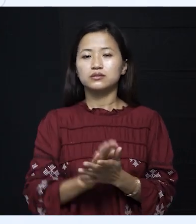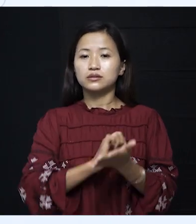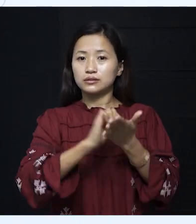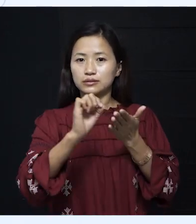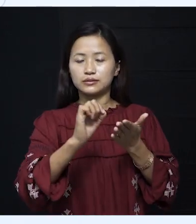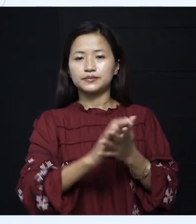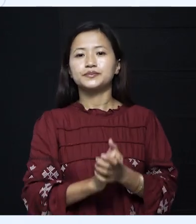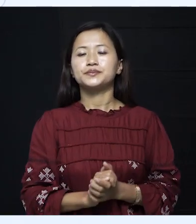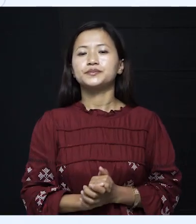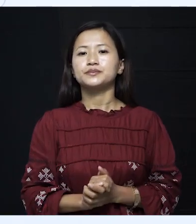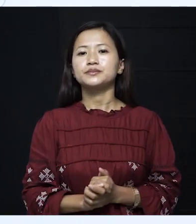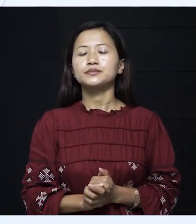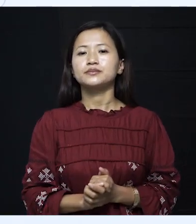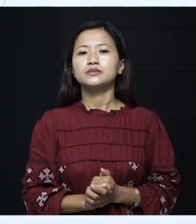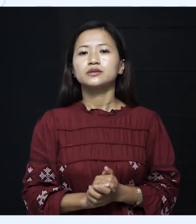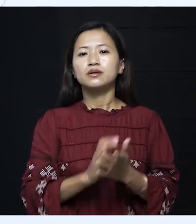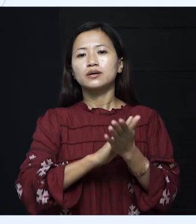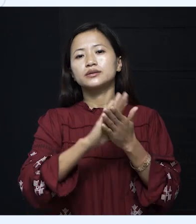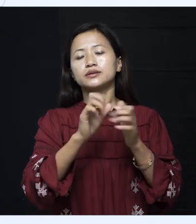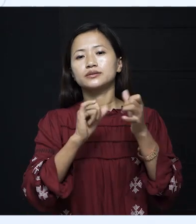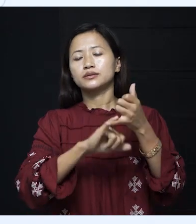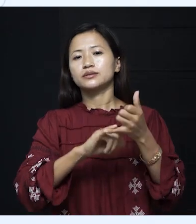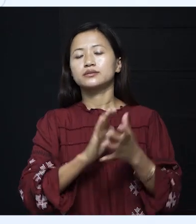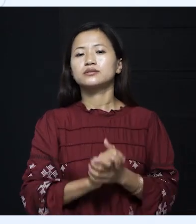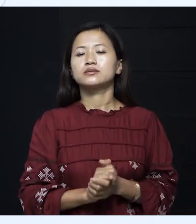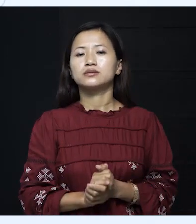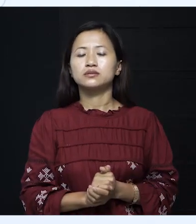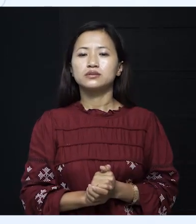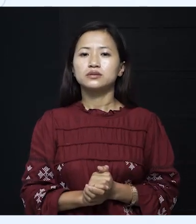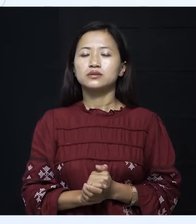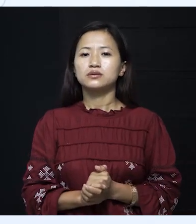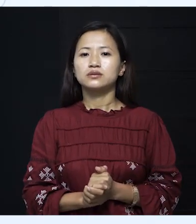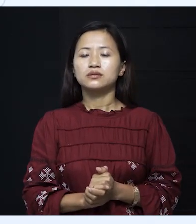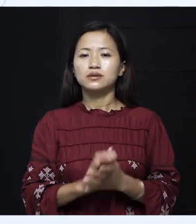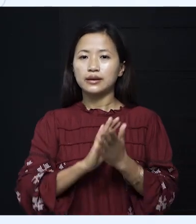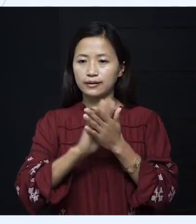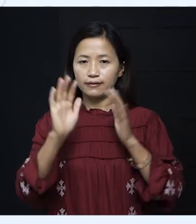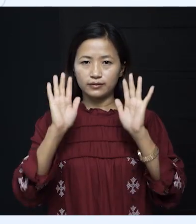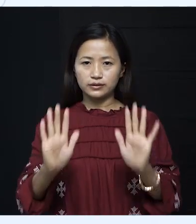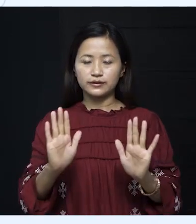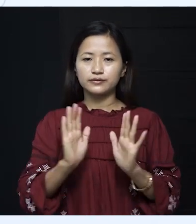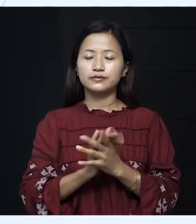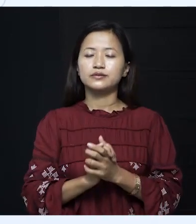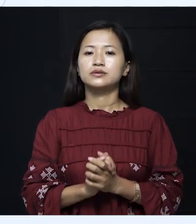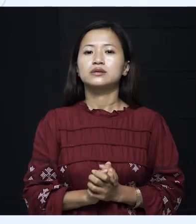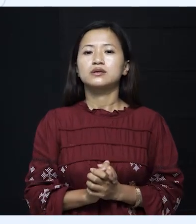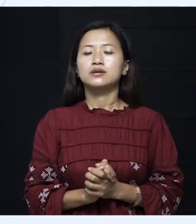this down, has, or these are the indicators, has, have,